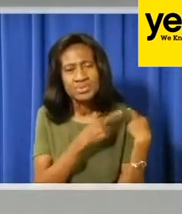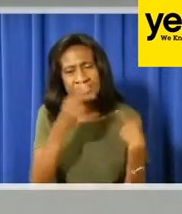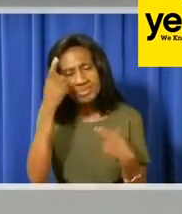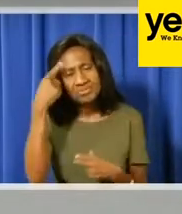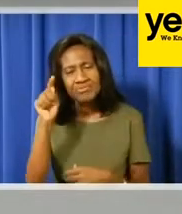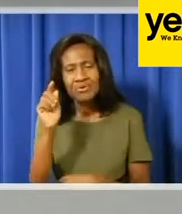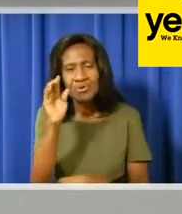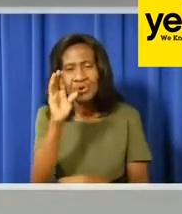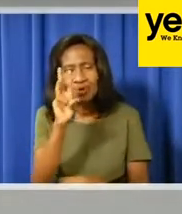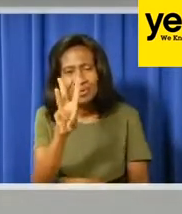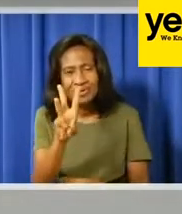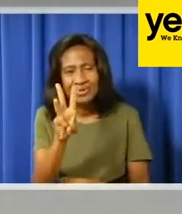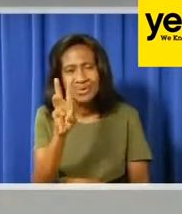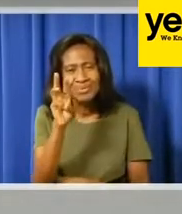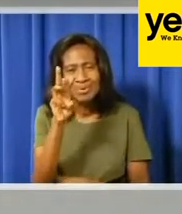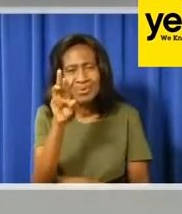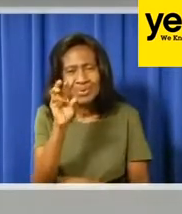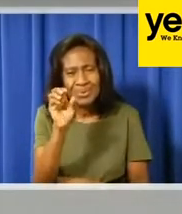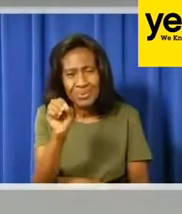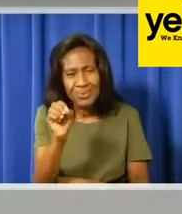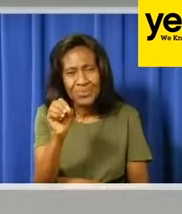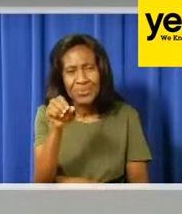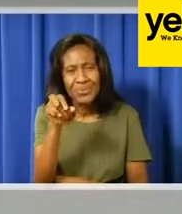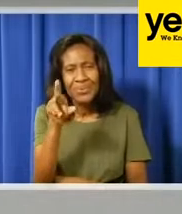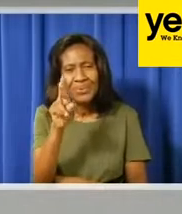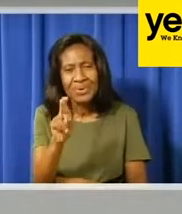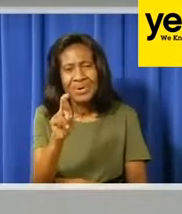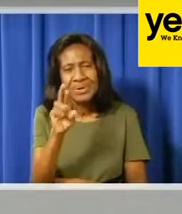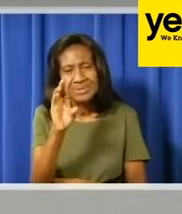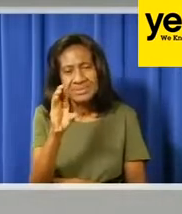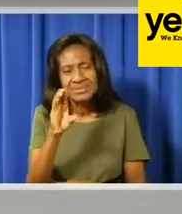with a C, as my colleague says,